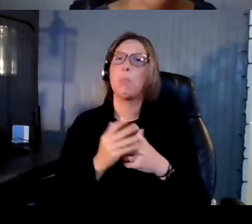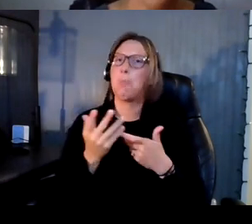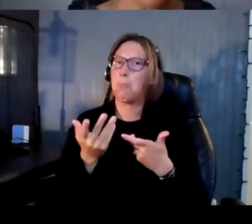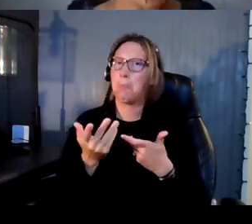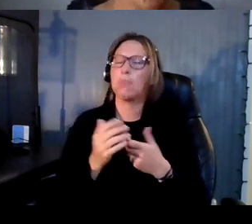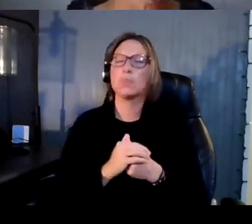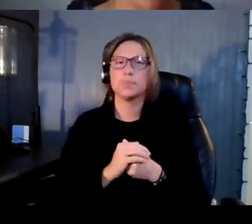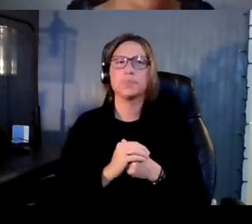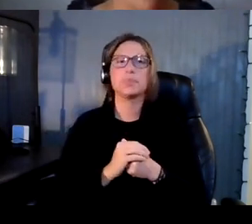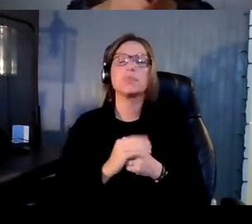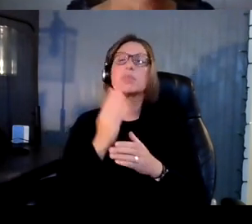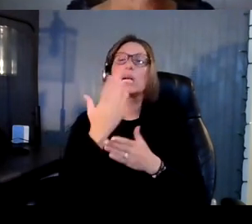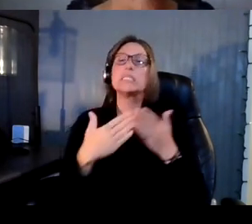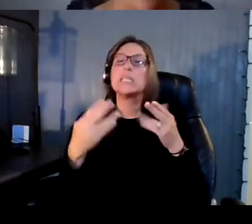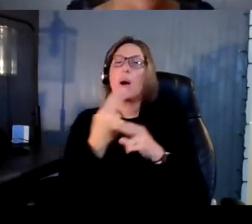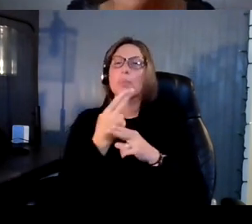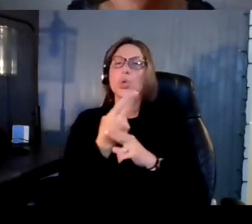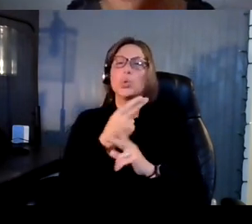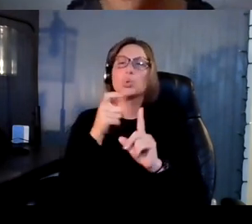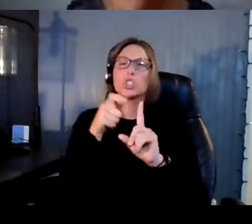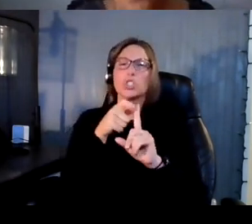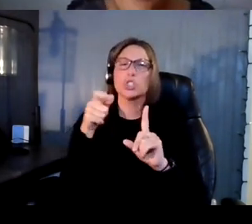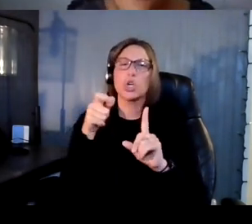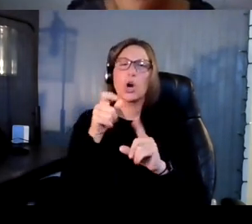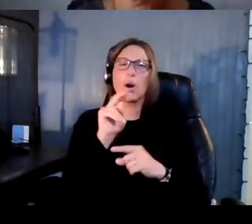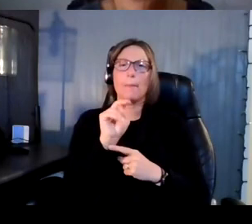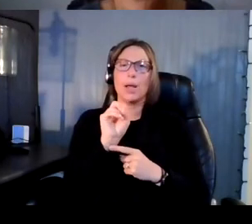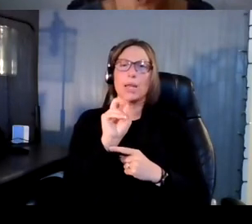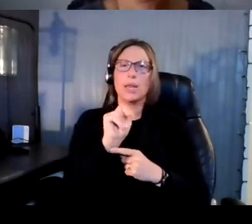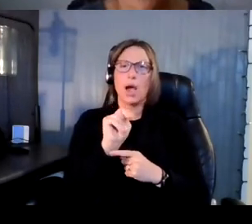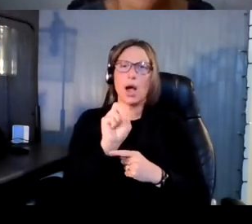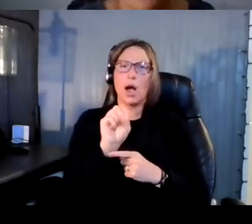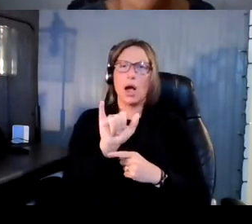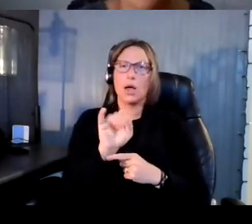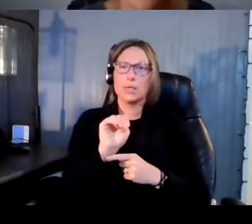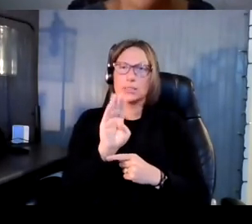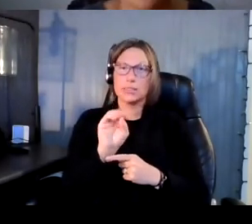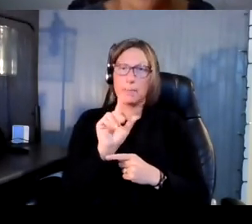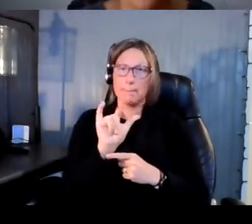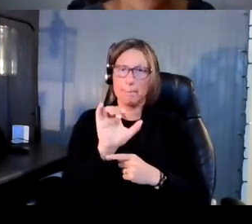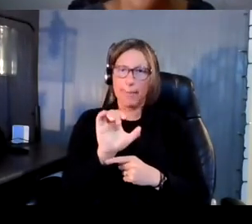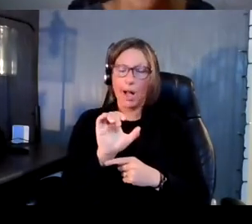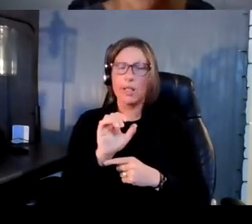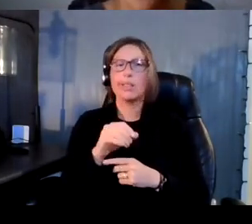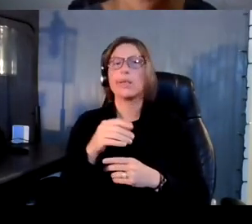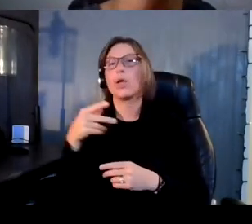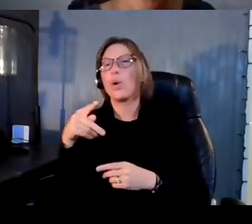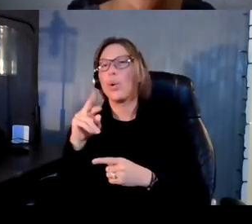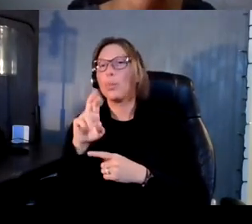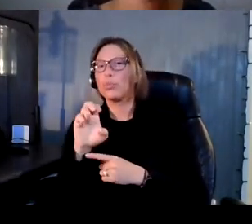use the term non-symbolic, some use pre-symbolic, all of those things. So that's